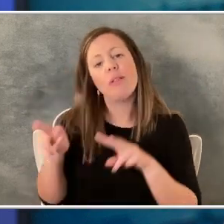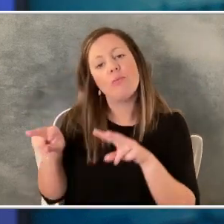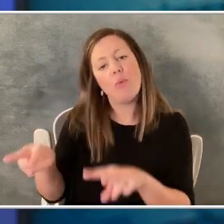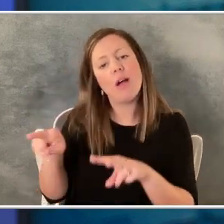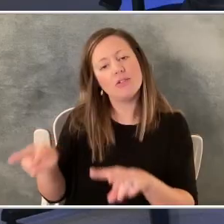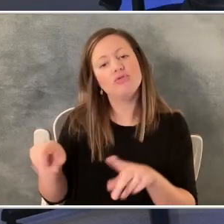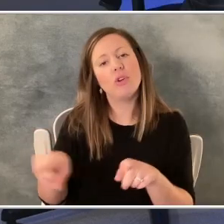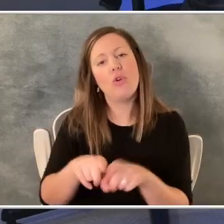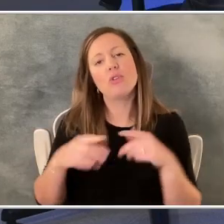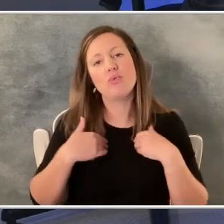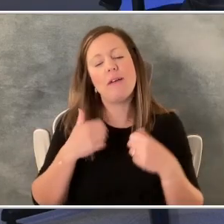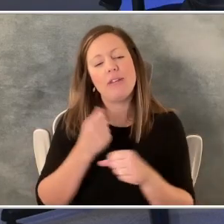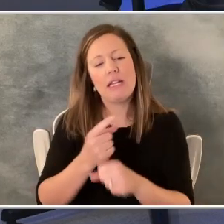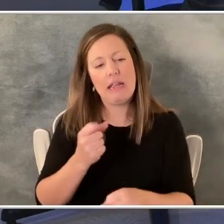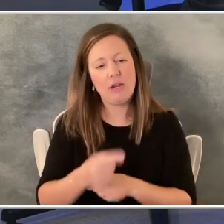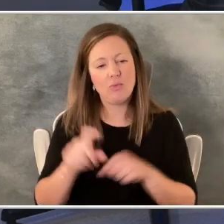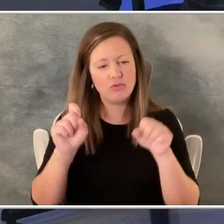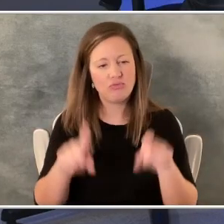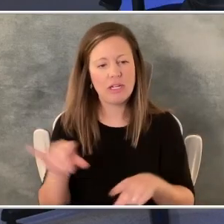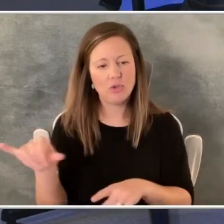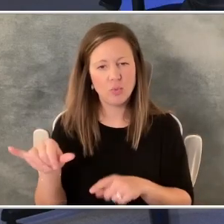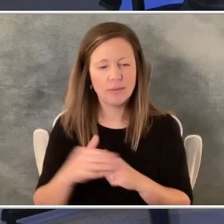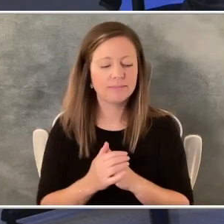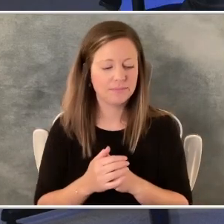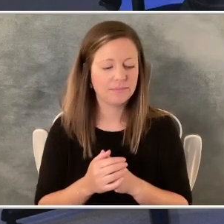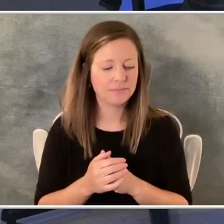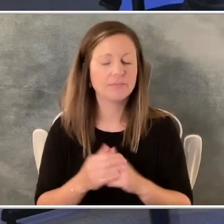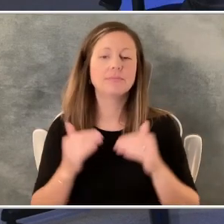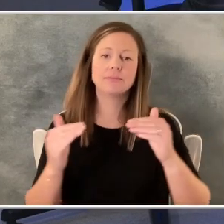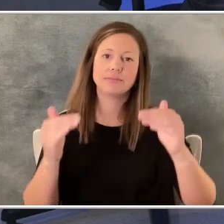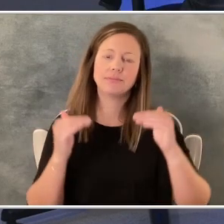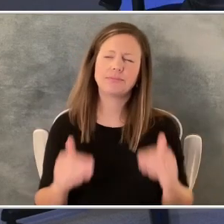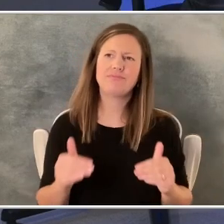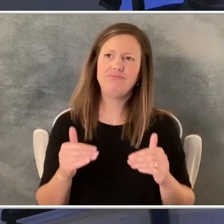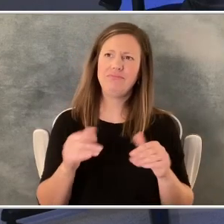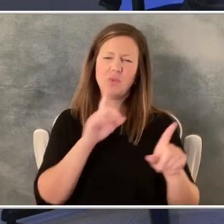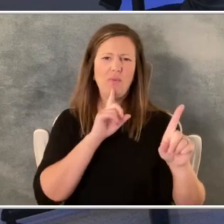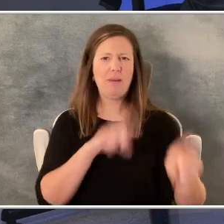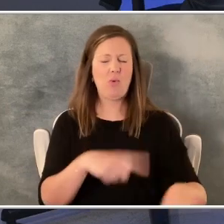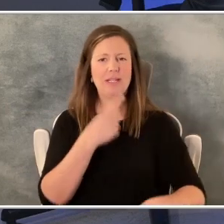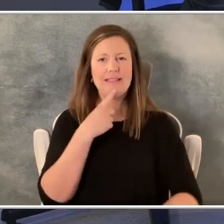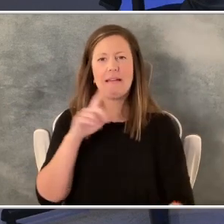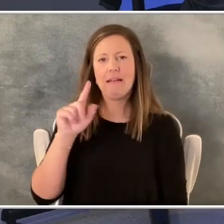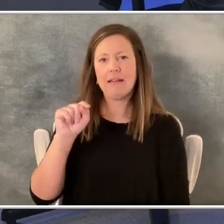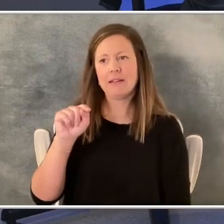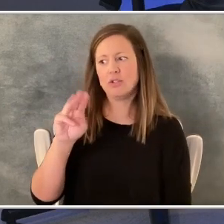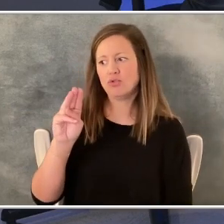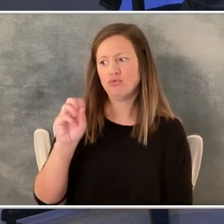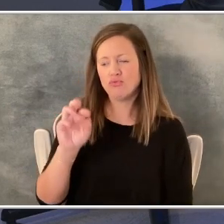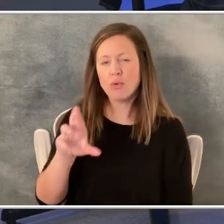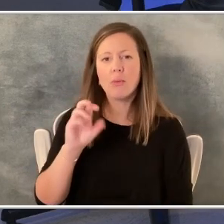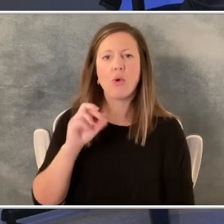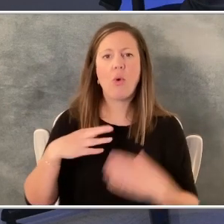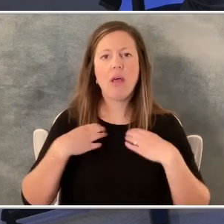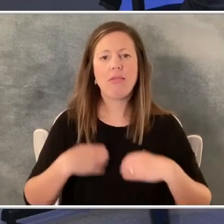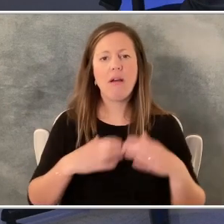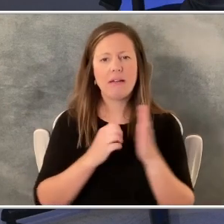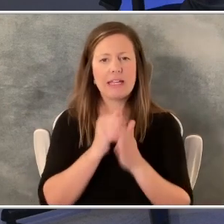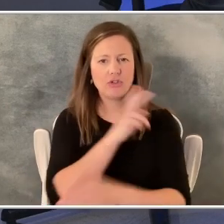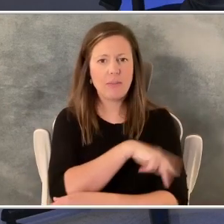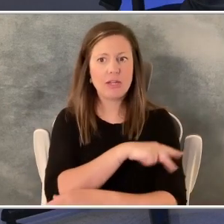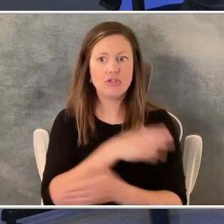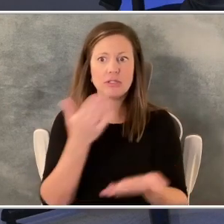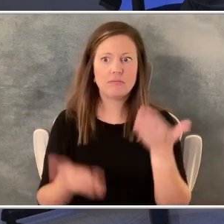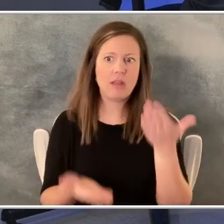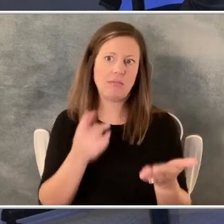well. Yen Liang says there are reports suggesting that tumors in lung cancer patients might have spontaneous remission. What is your opinion